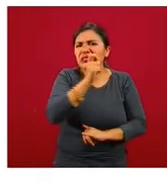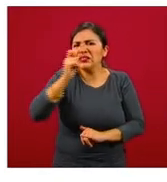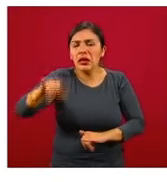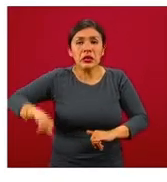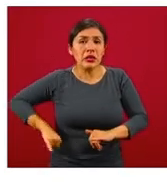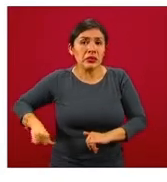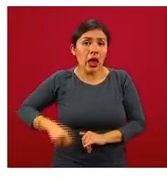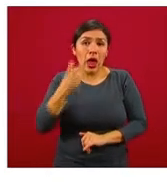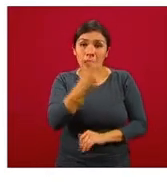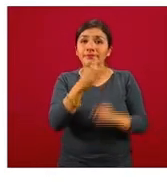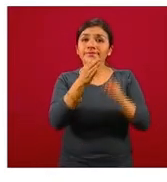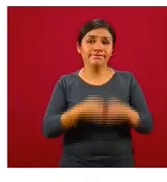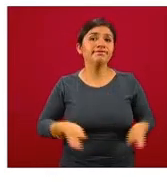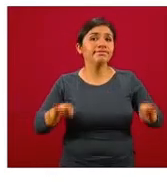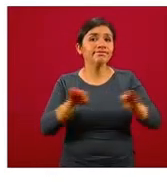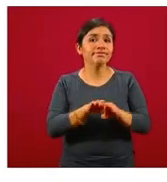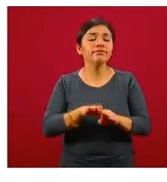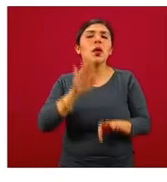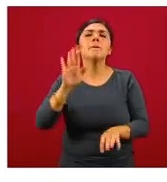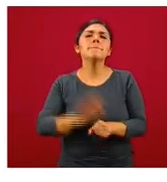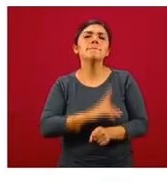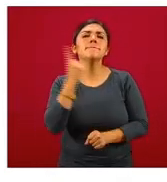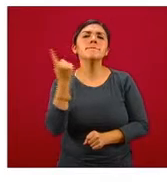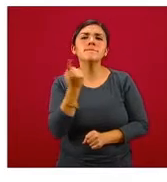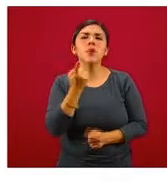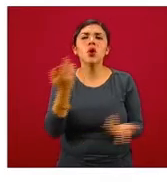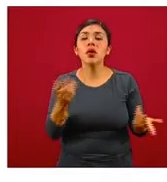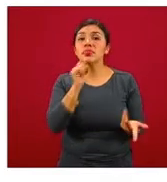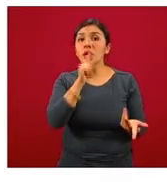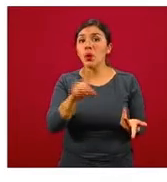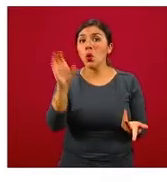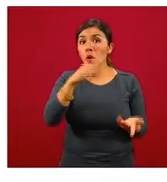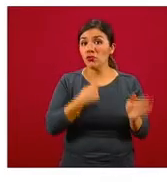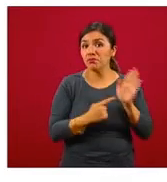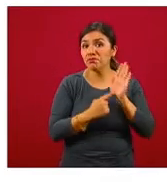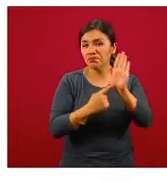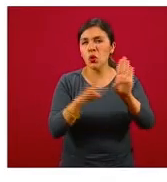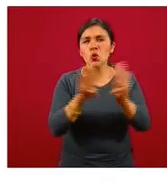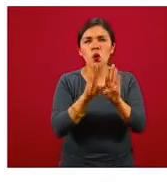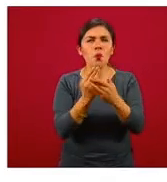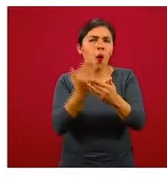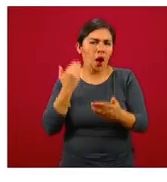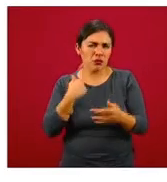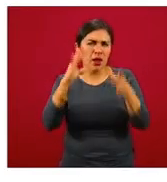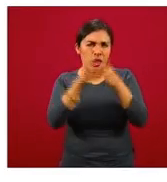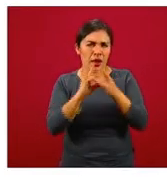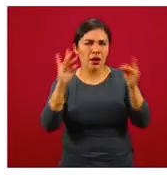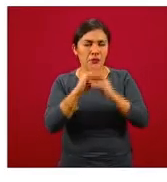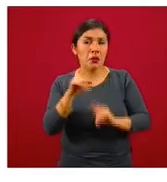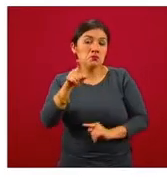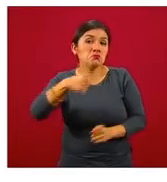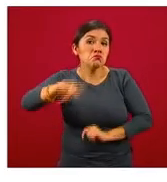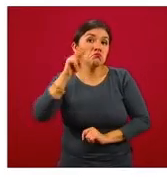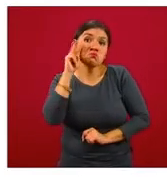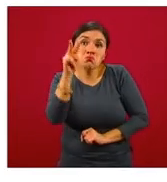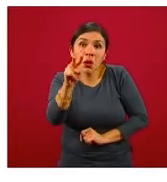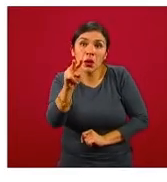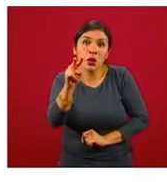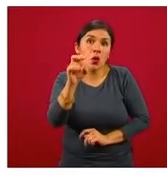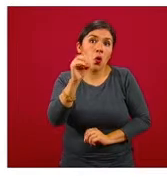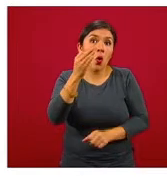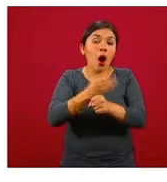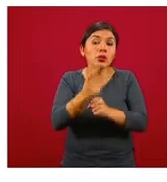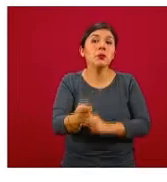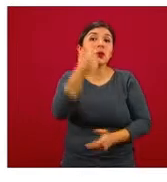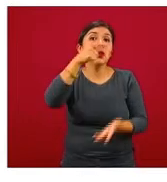porque also esto es helps with importante for porque people who are también downloading the cuando maps. damos, como lo expliqué As I en otra explained ocasión, on para quien lo another haya visto, occasion, lo esté viendo